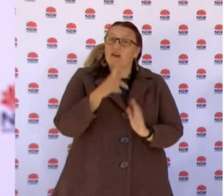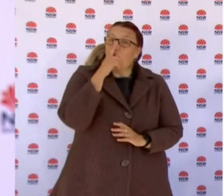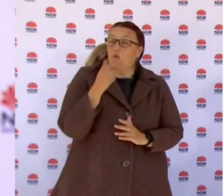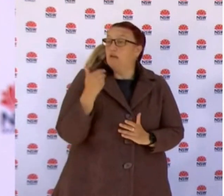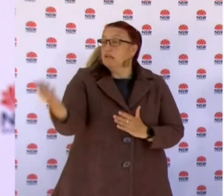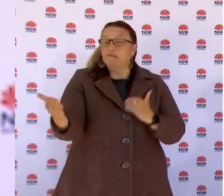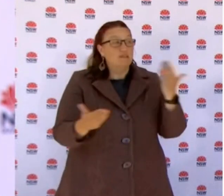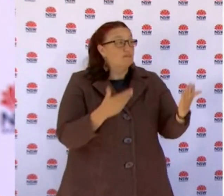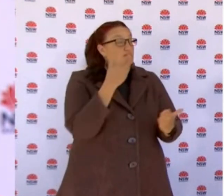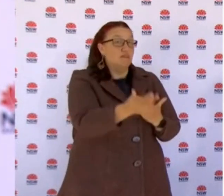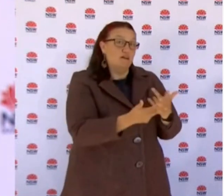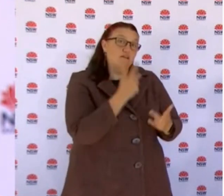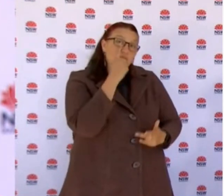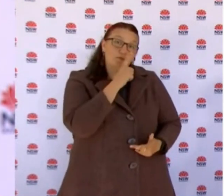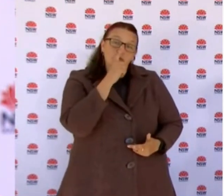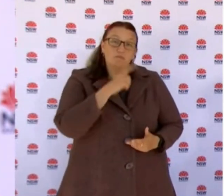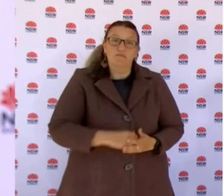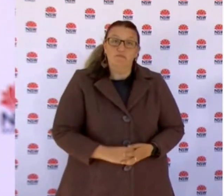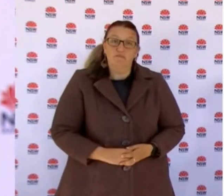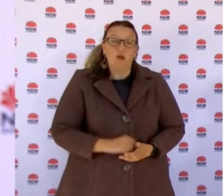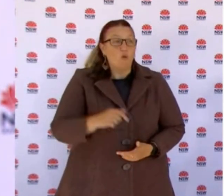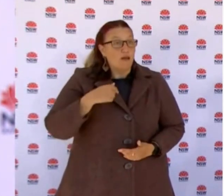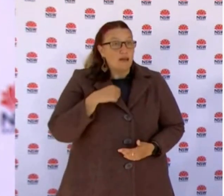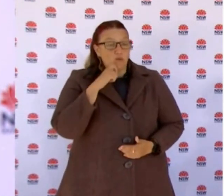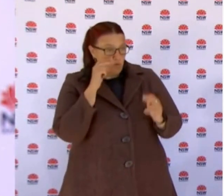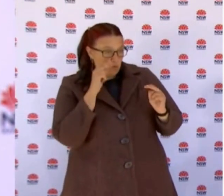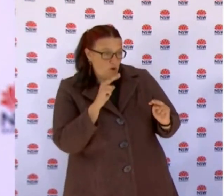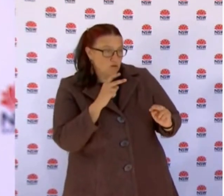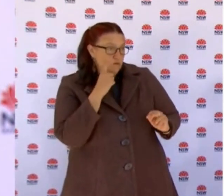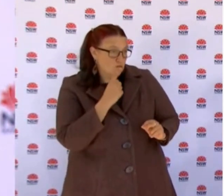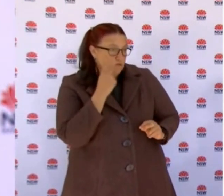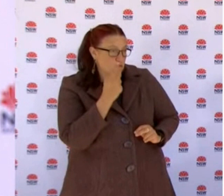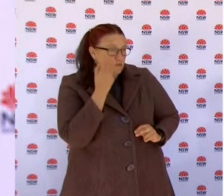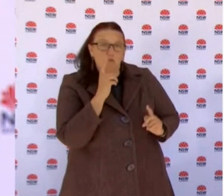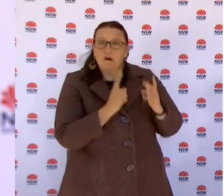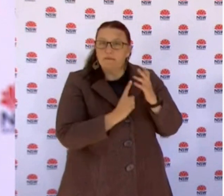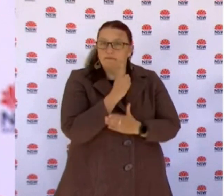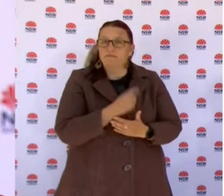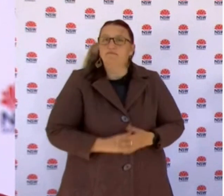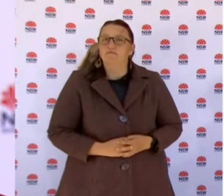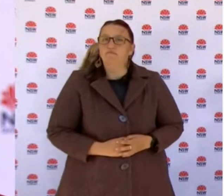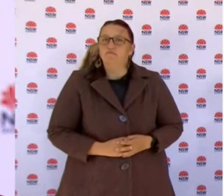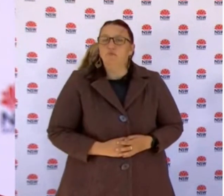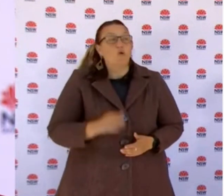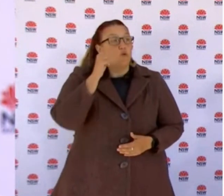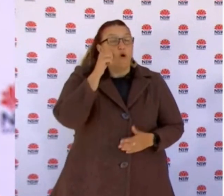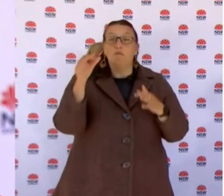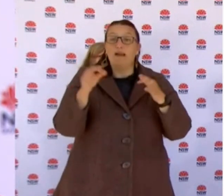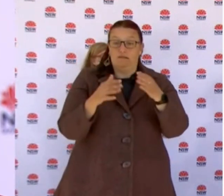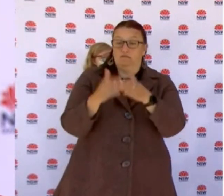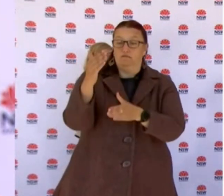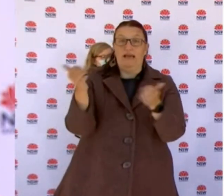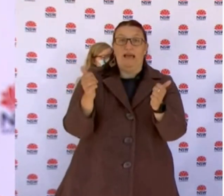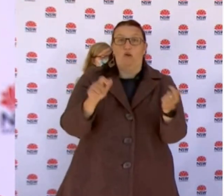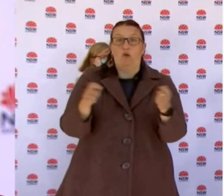monitoring the next few days. I know everybody is keen to know what's going to happen beyond Friday's lockdown, as am I. But what I can tell